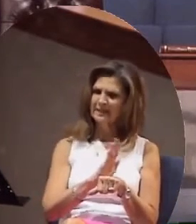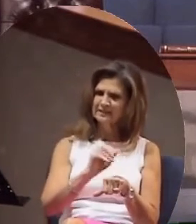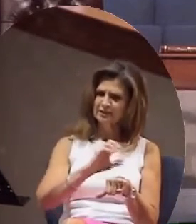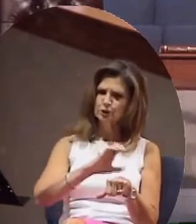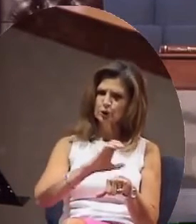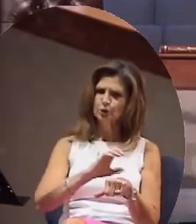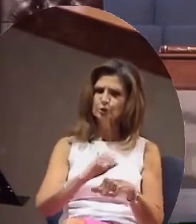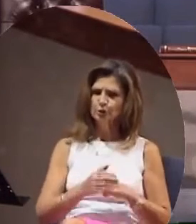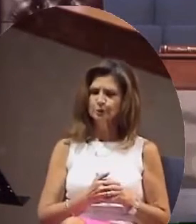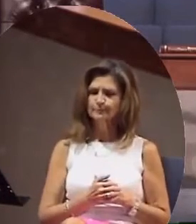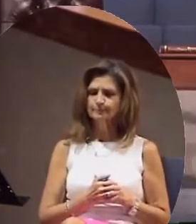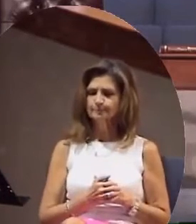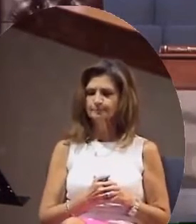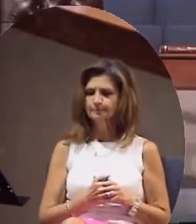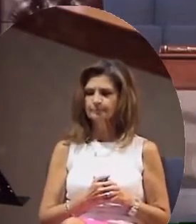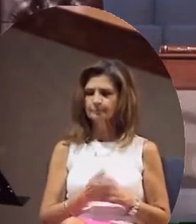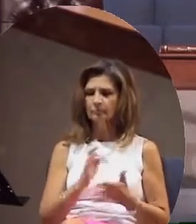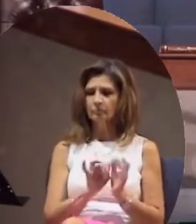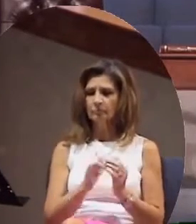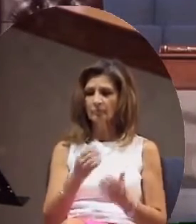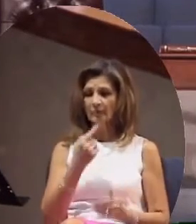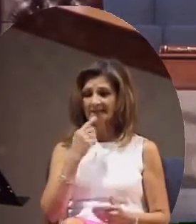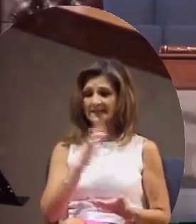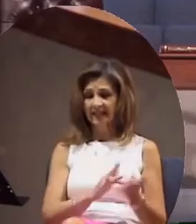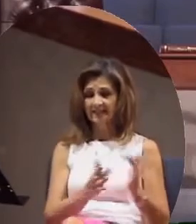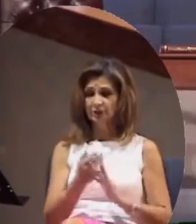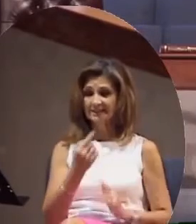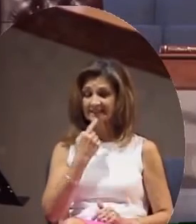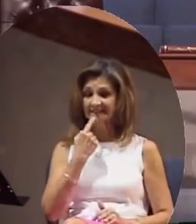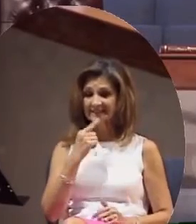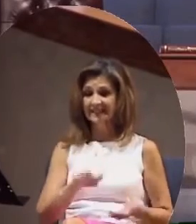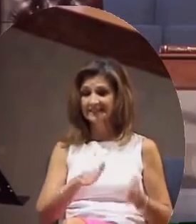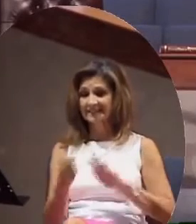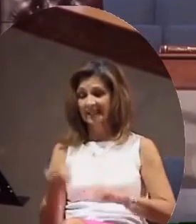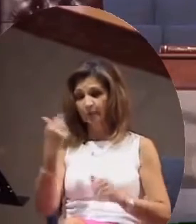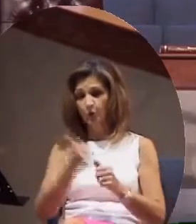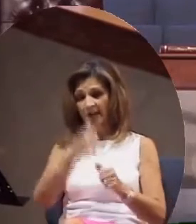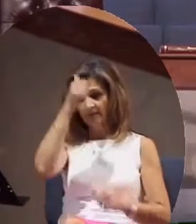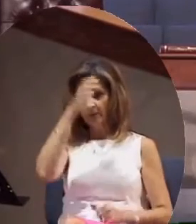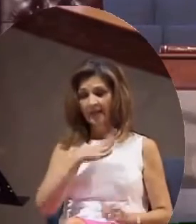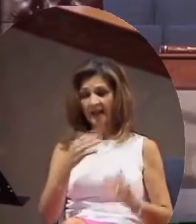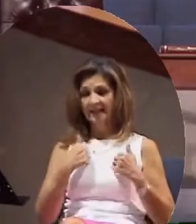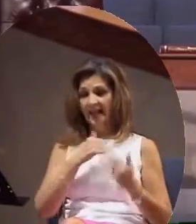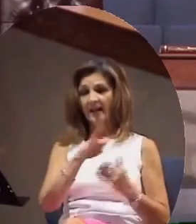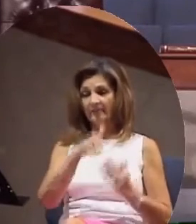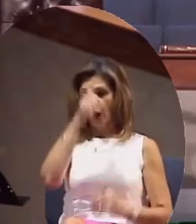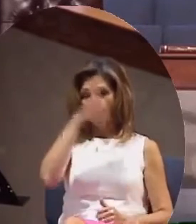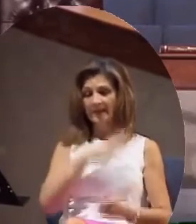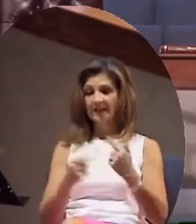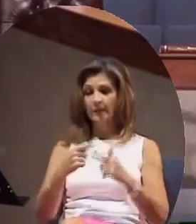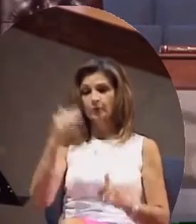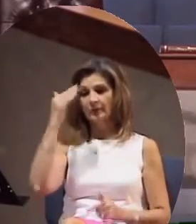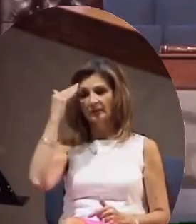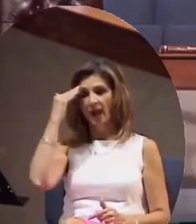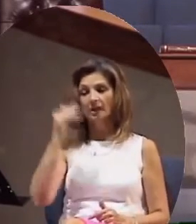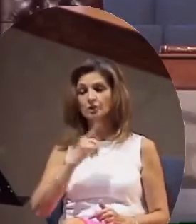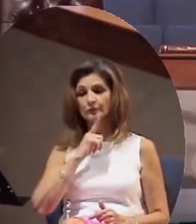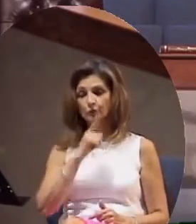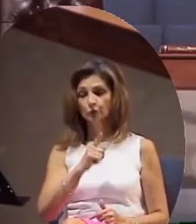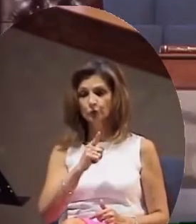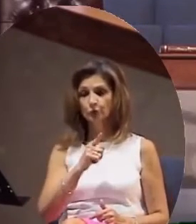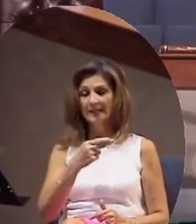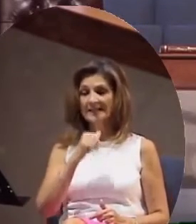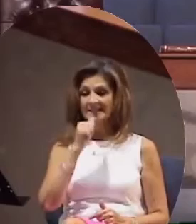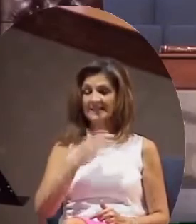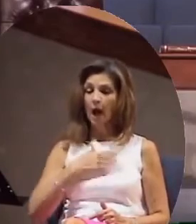church. The Bible says Jesus tasted death for every man, that he would have all men to come to the knowledge of the truth, that he's